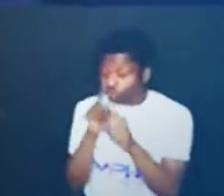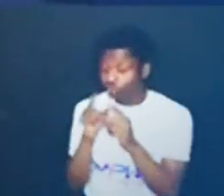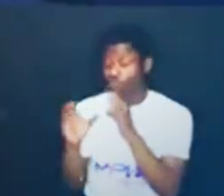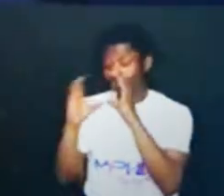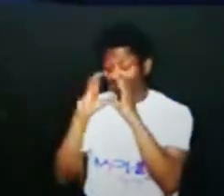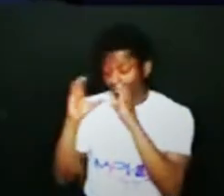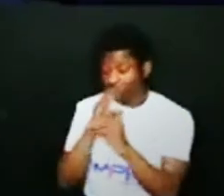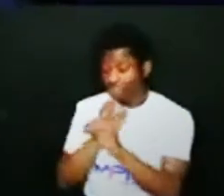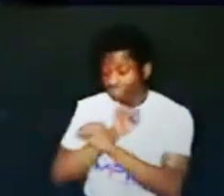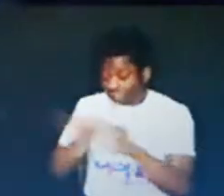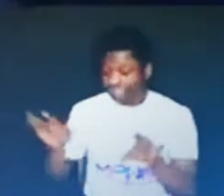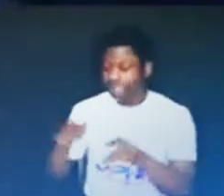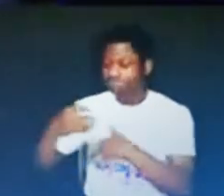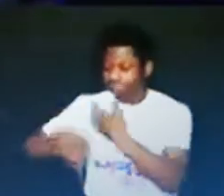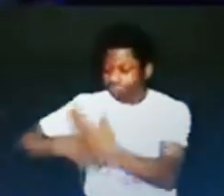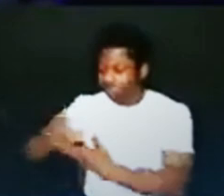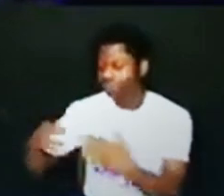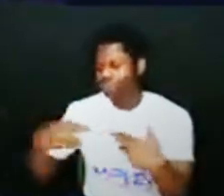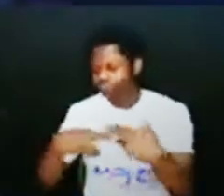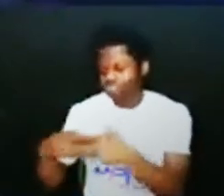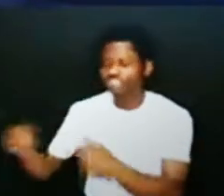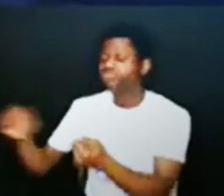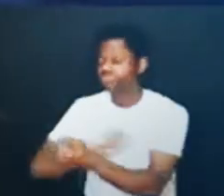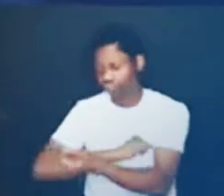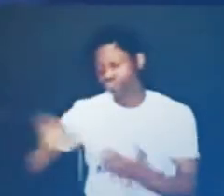Destroying relationships.